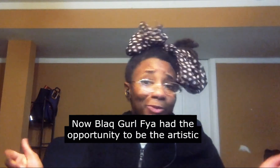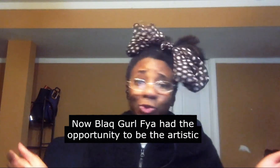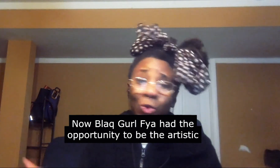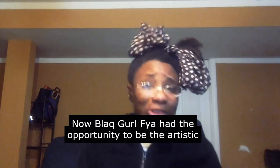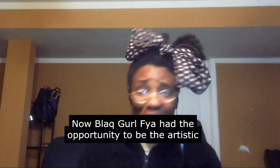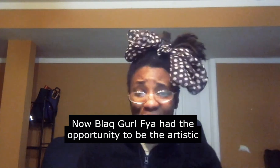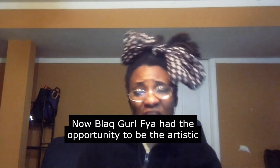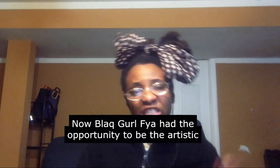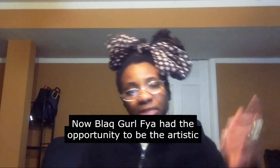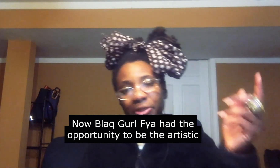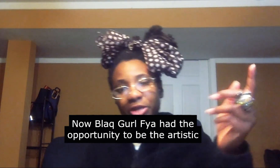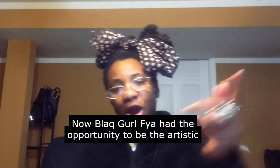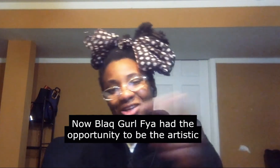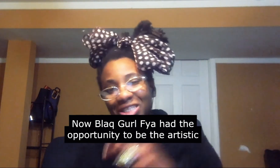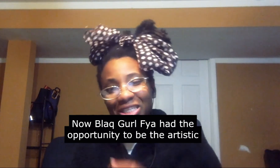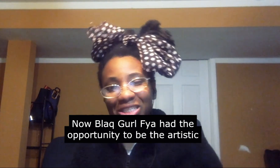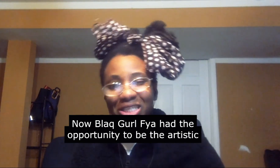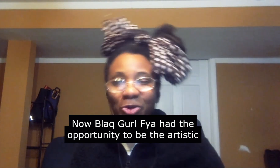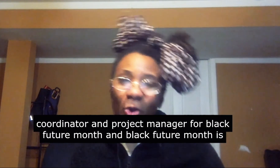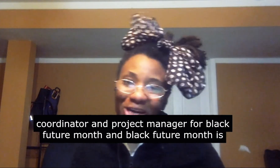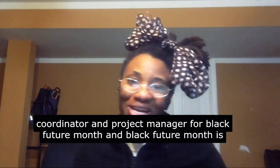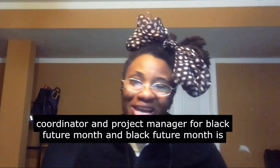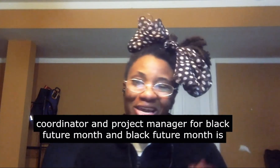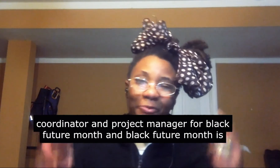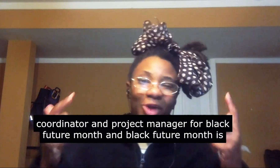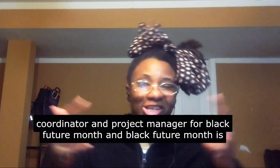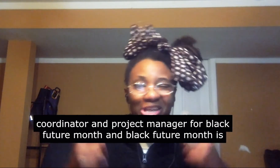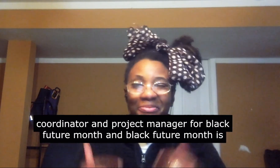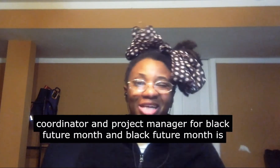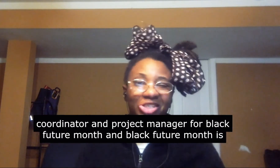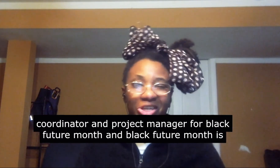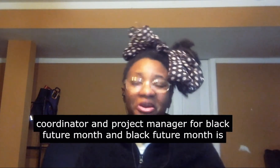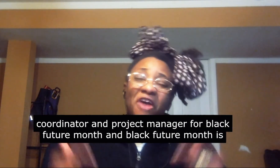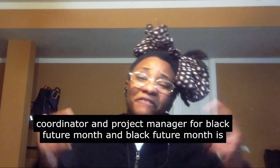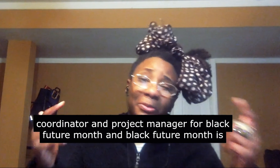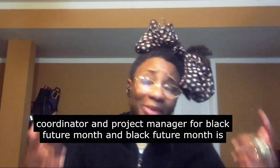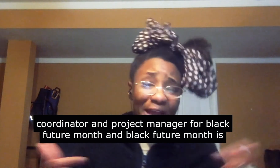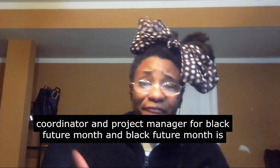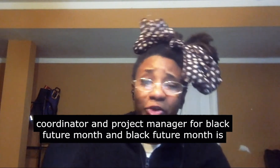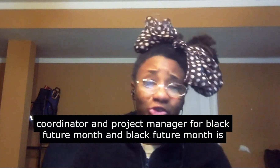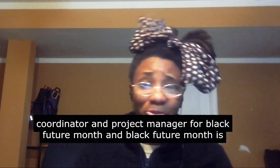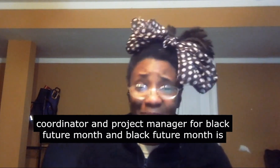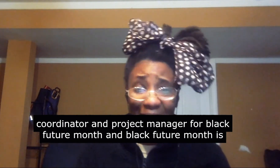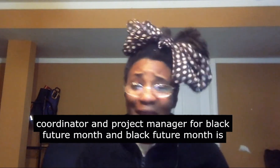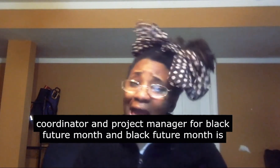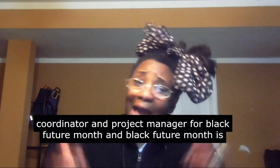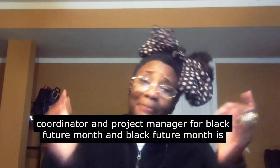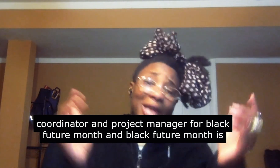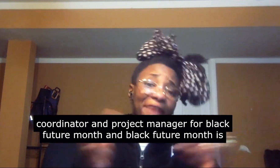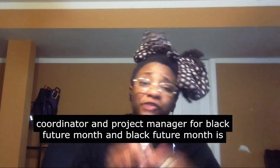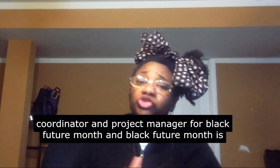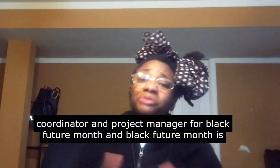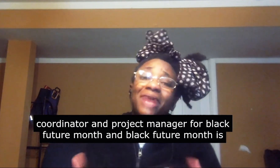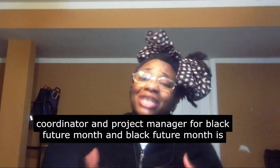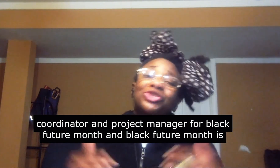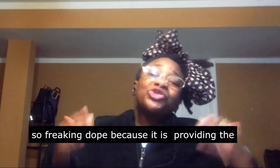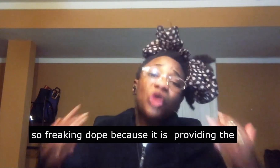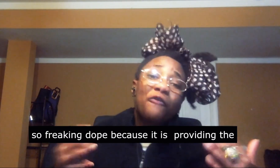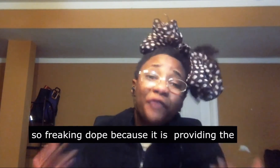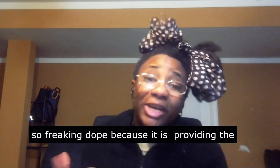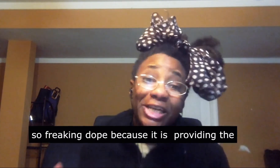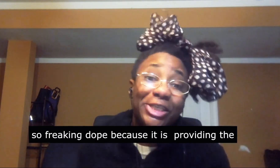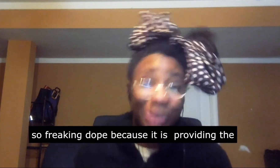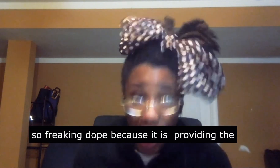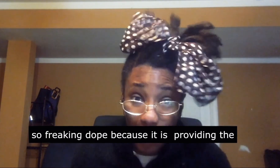the opportunity to be the artistic coordinator and project manager for Black Future Month. And Black Future Month is